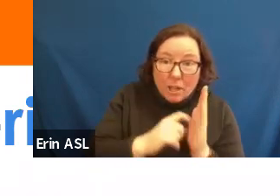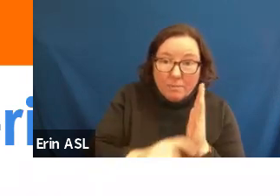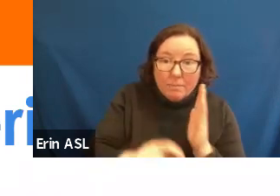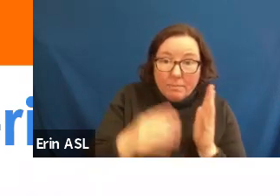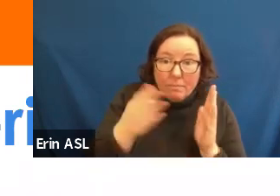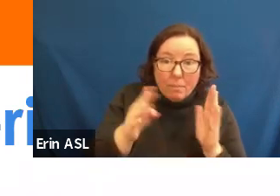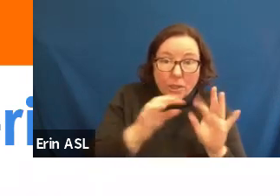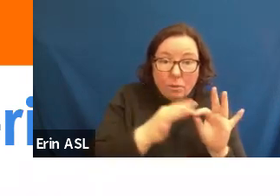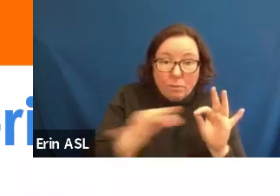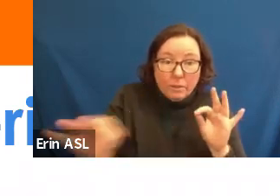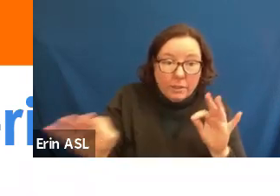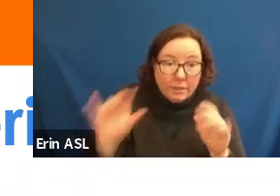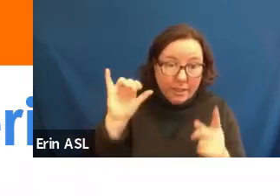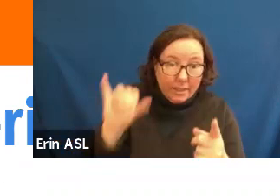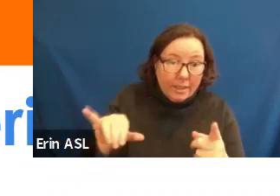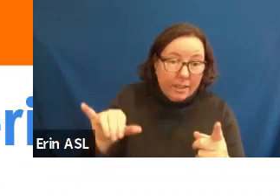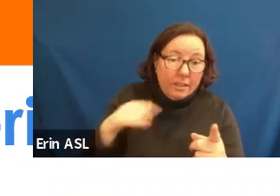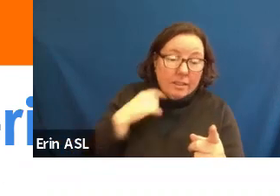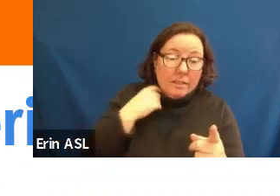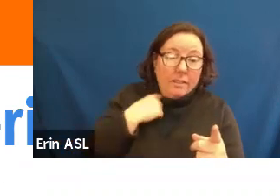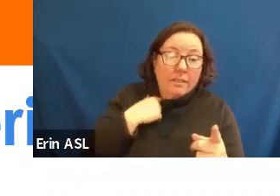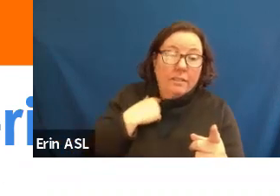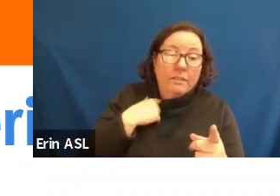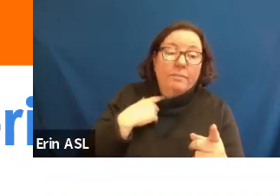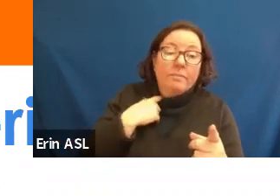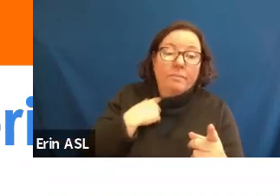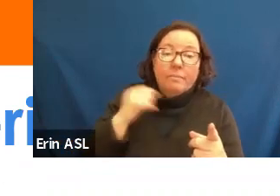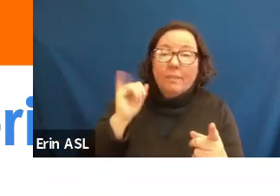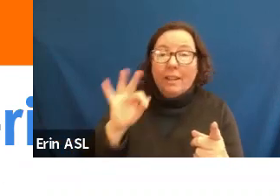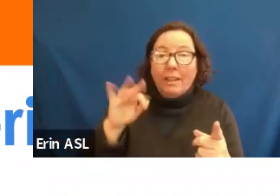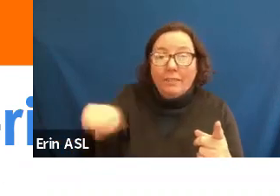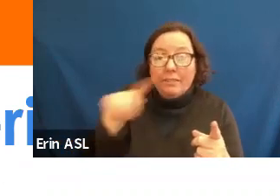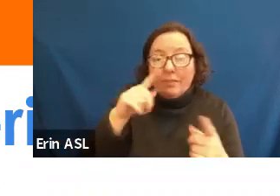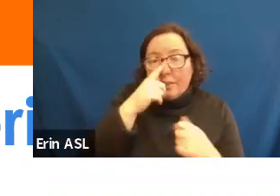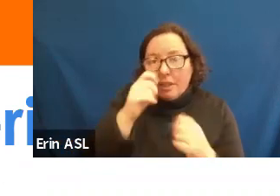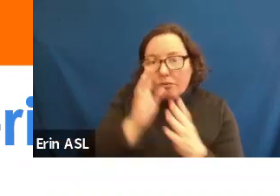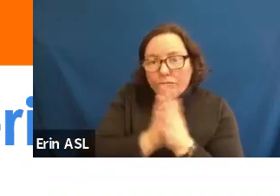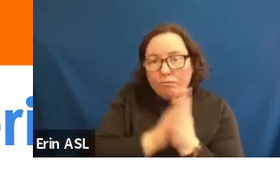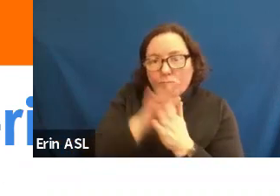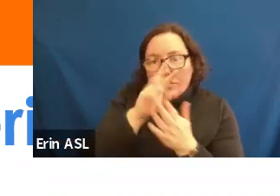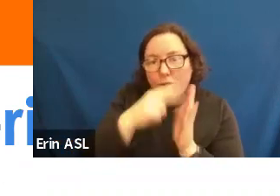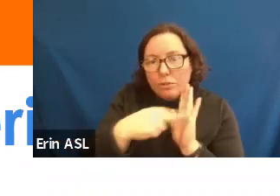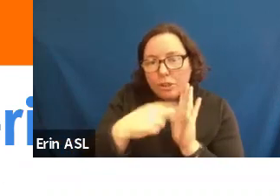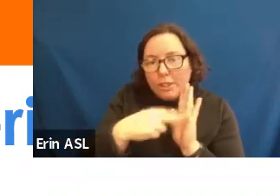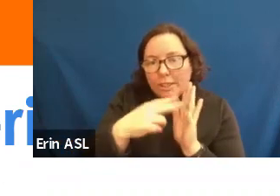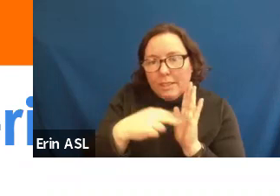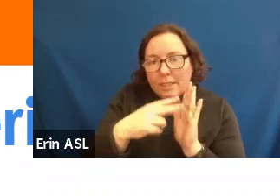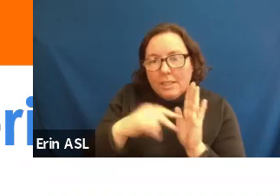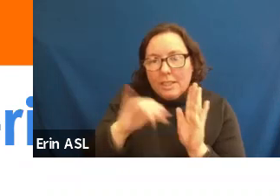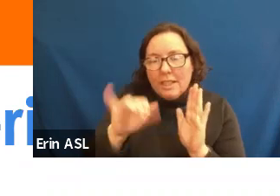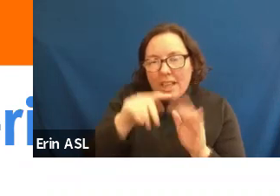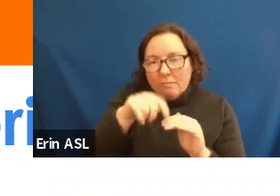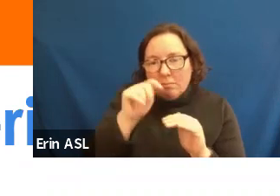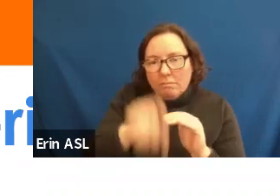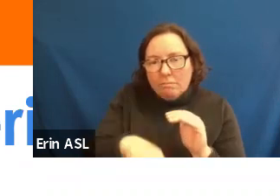bottom page. There's an opportunity there if folks want to explore this a little